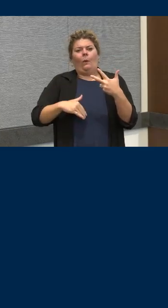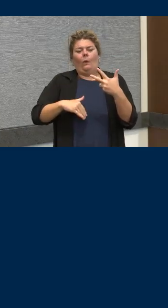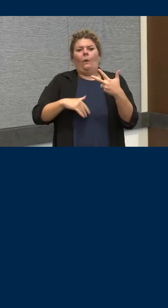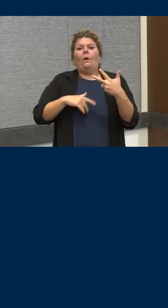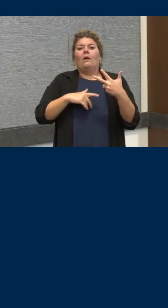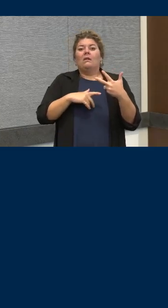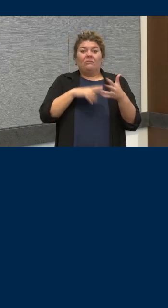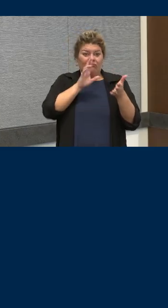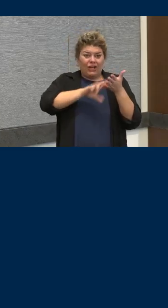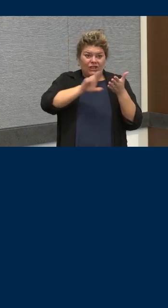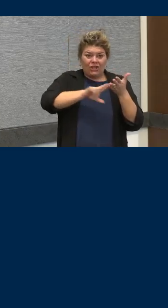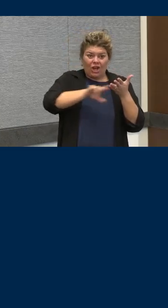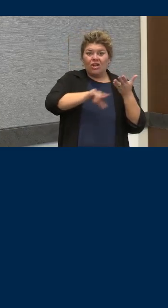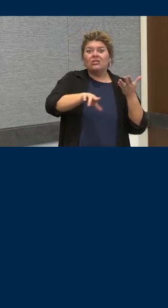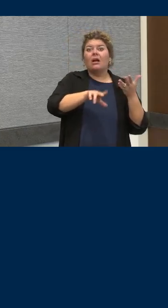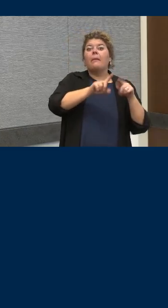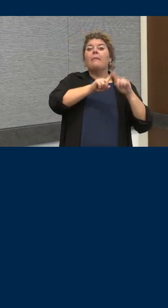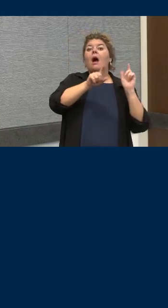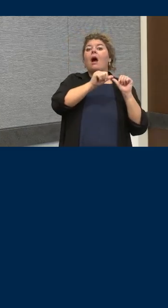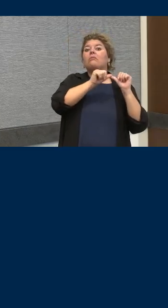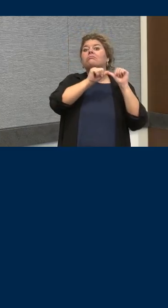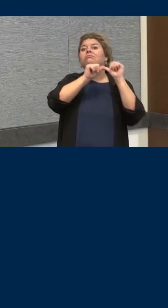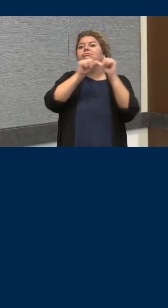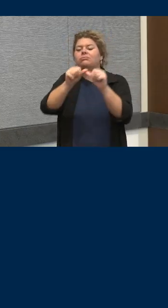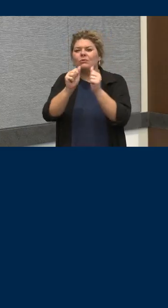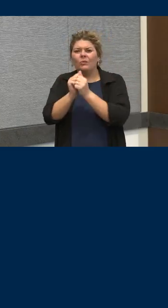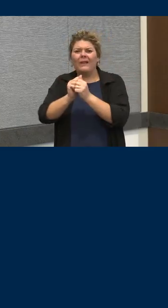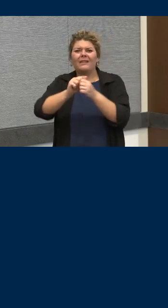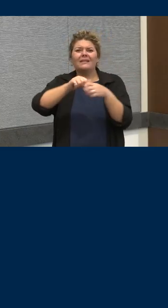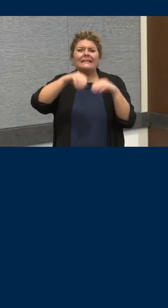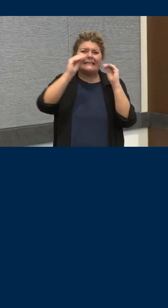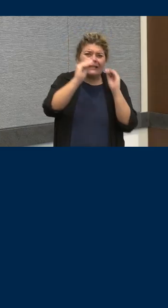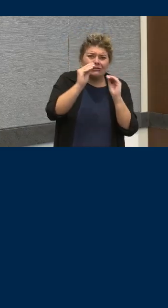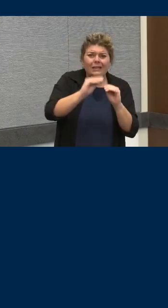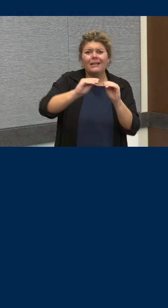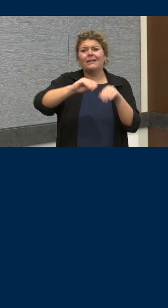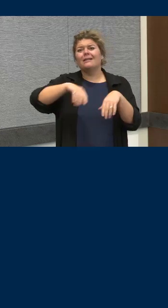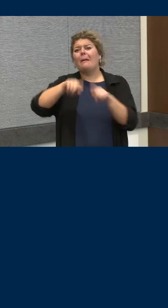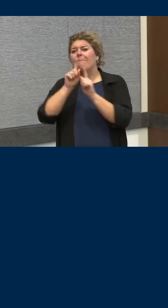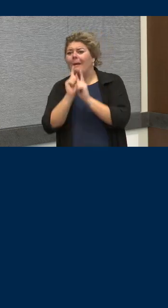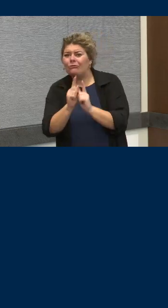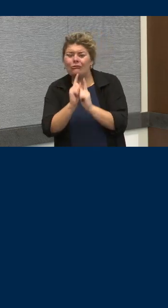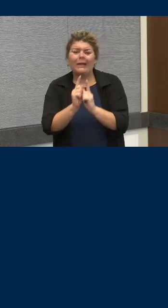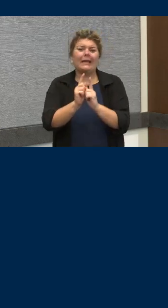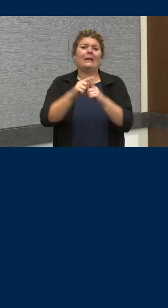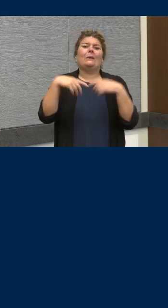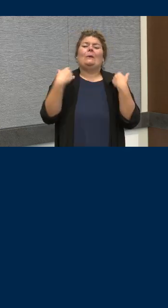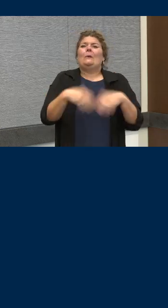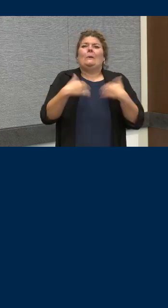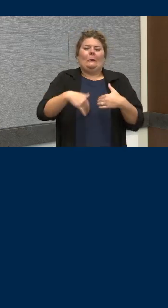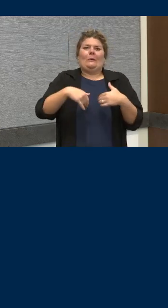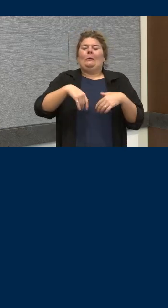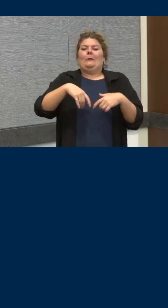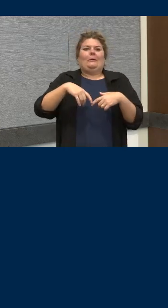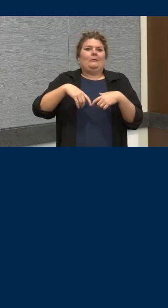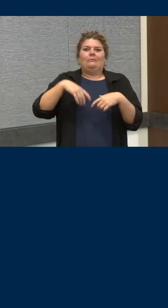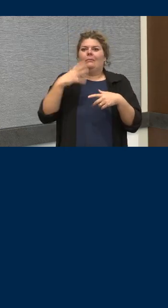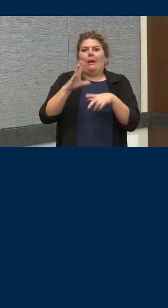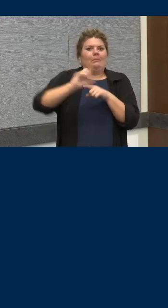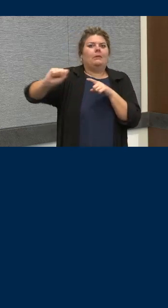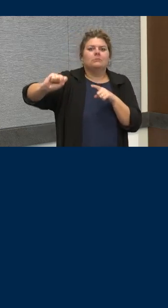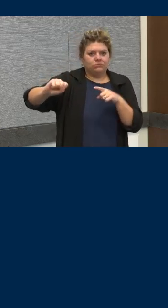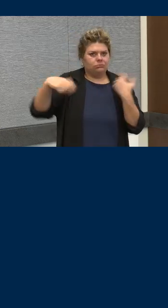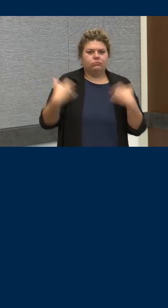their research through teaching, through mentoring, and innovation that have left a lasting impact on